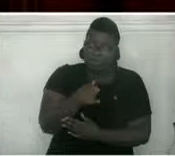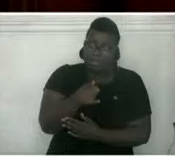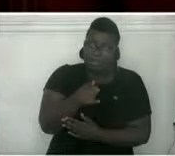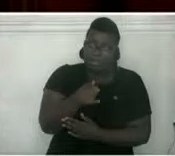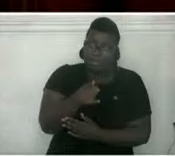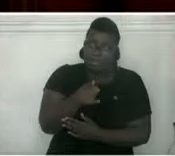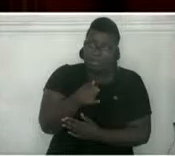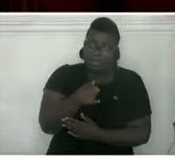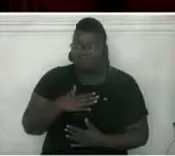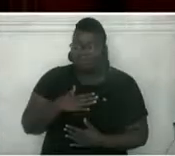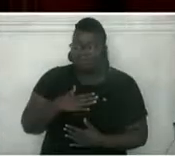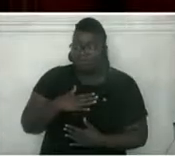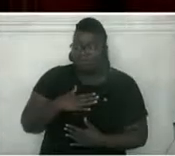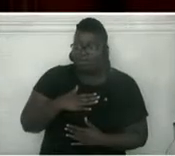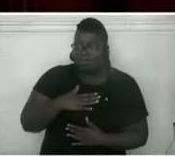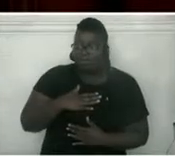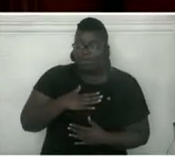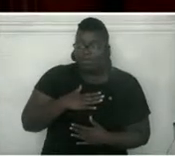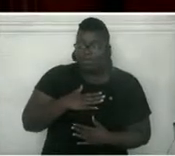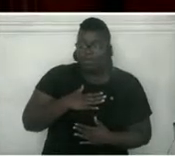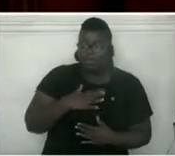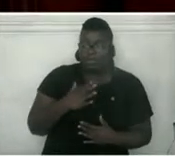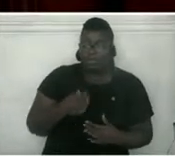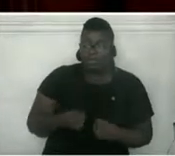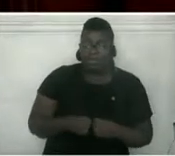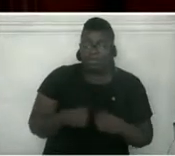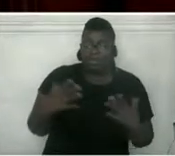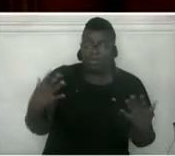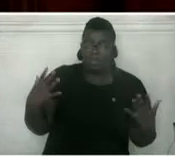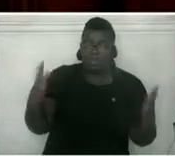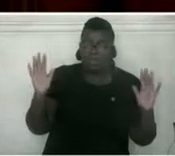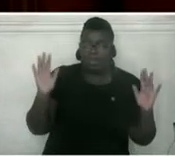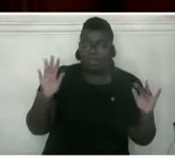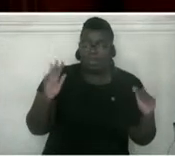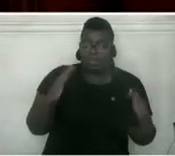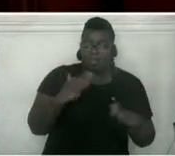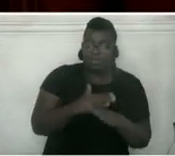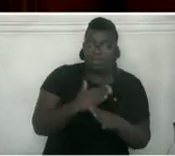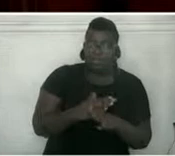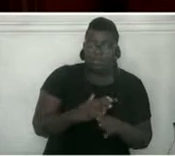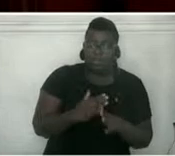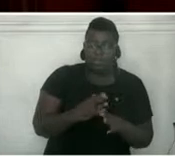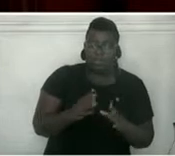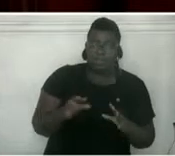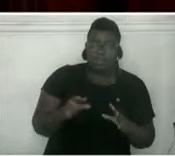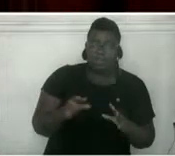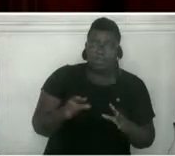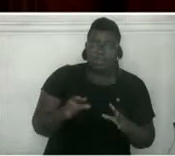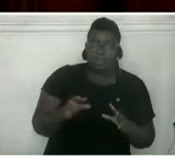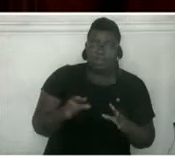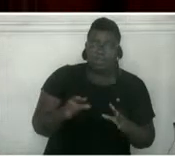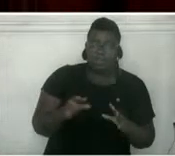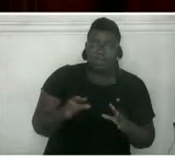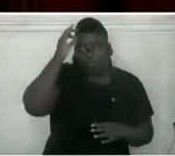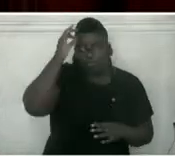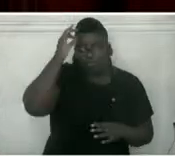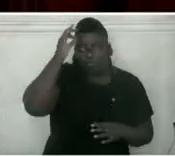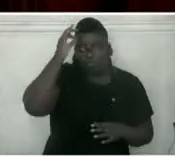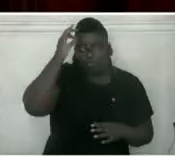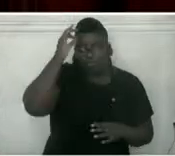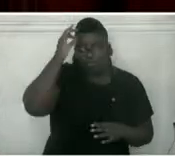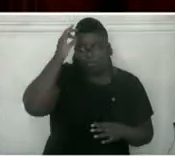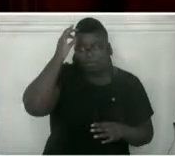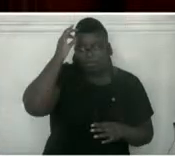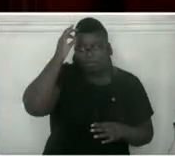yabantu abasuka bavale ukusebenza kahulumeni nama project. Kungaba